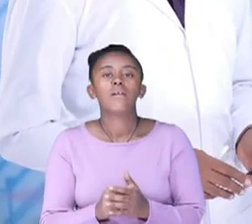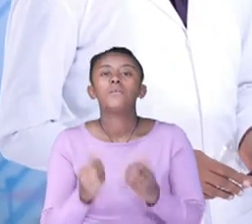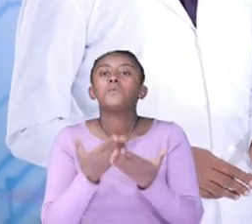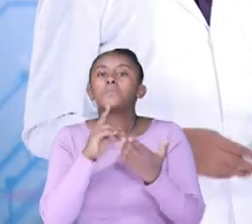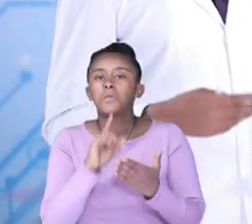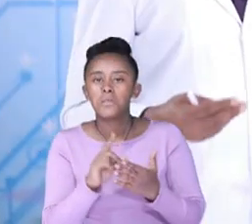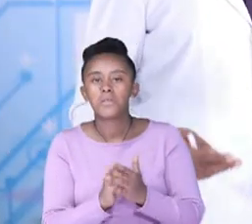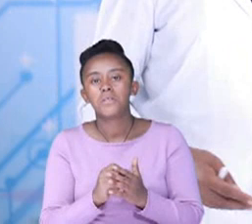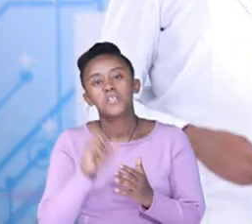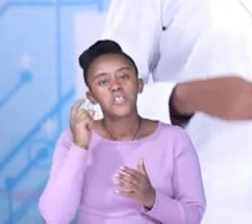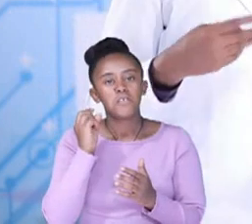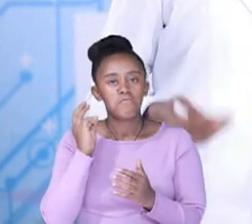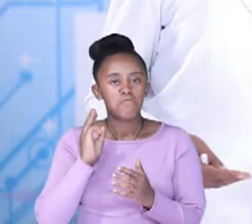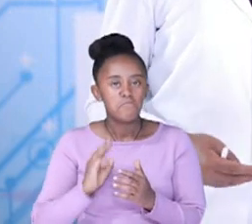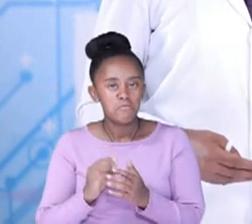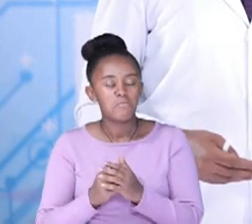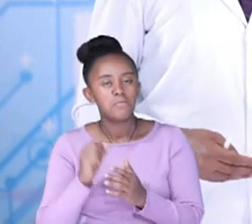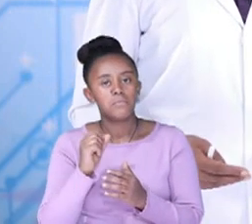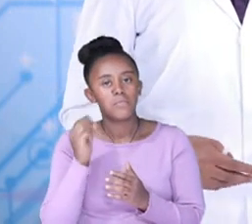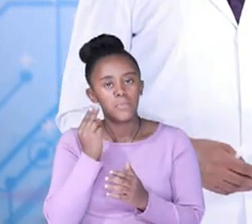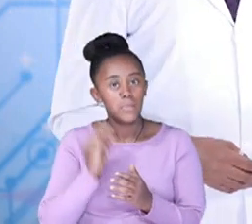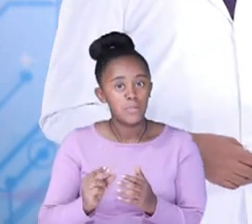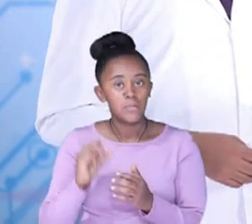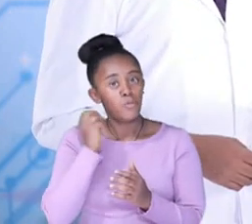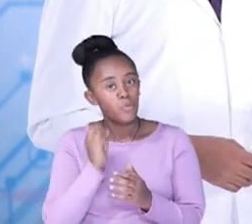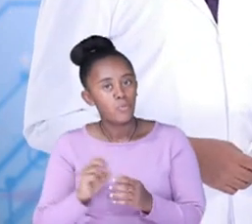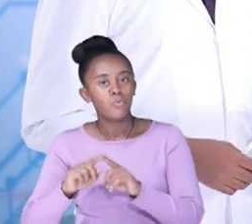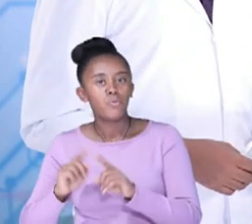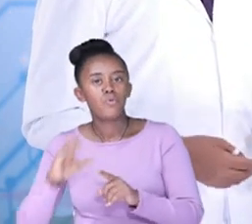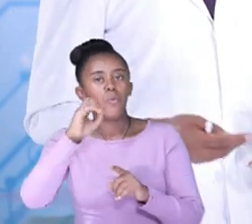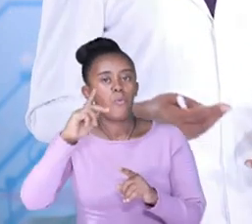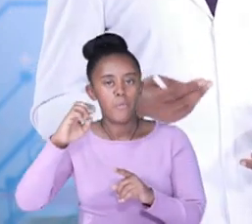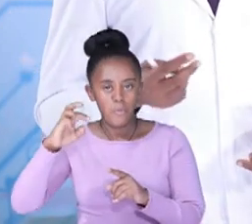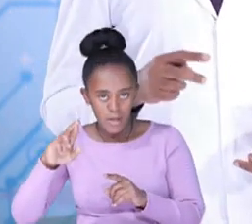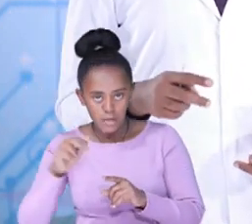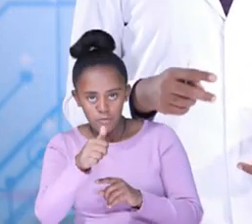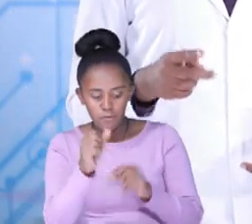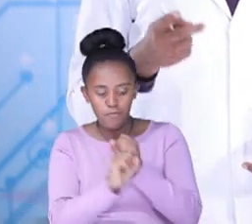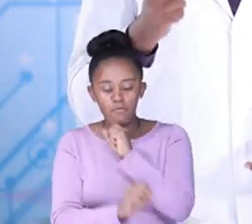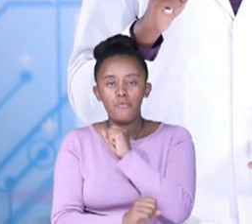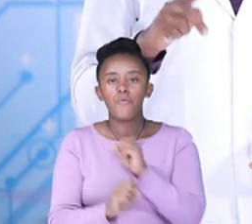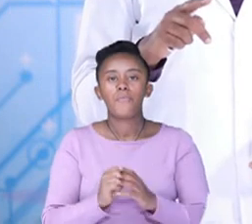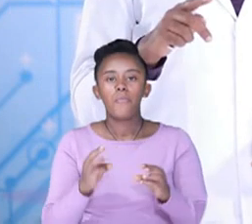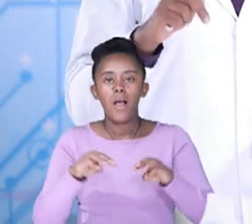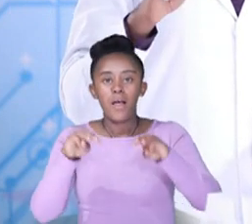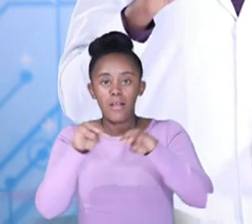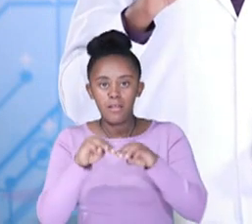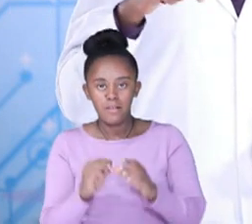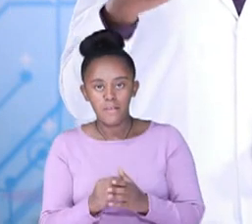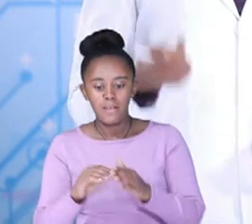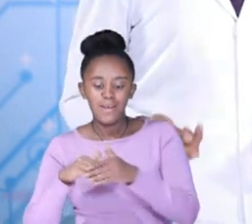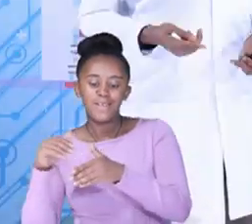substances like silver, gold, bismuth, and copper, and so on, they will form a magnetic field which opposes